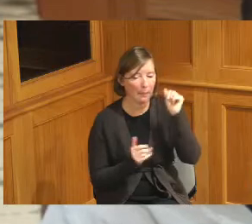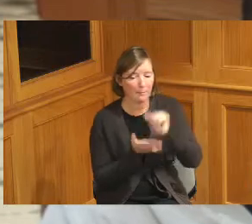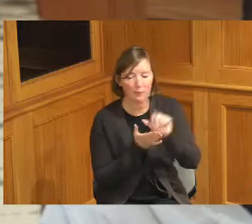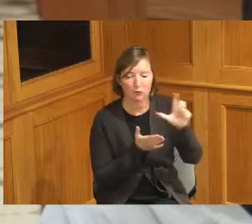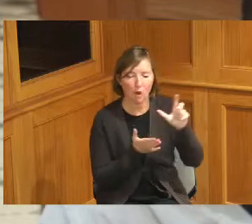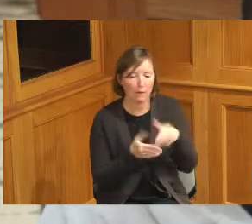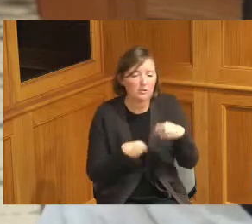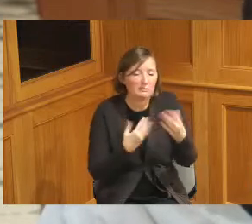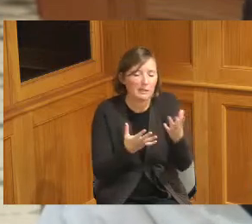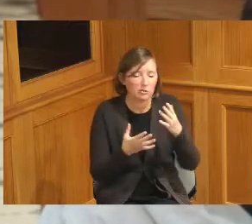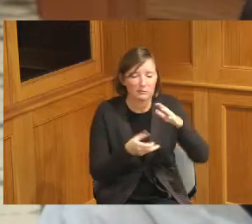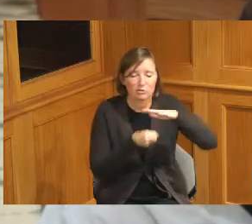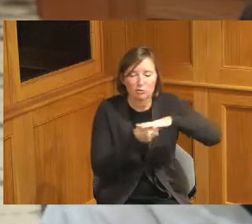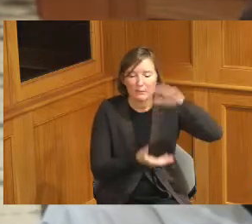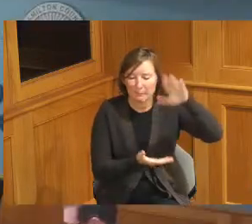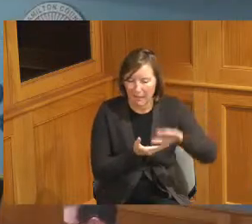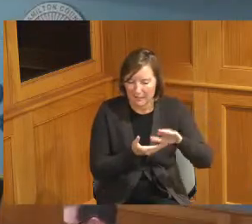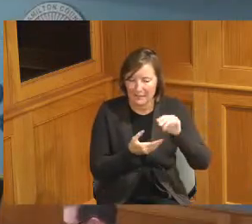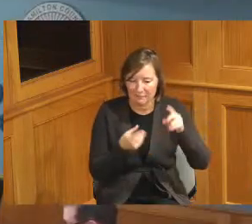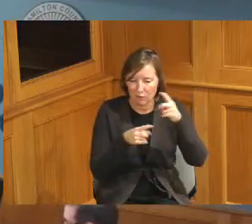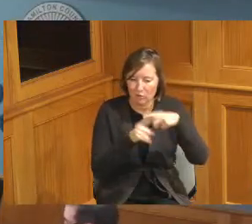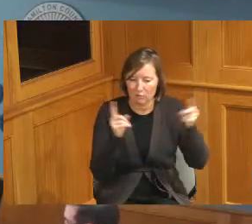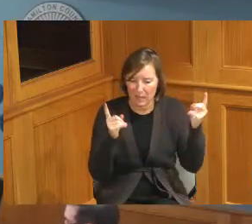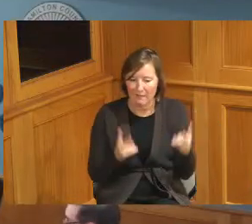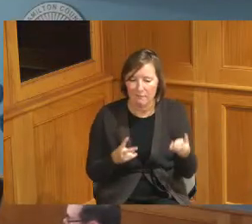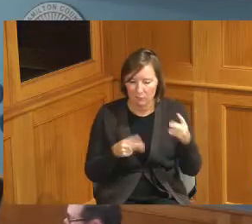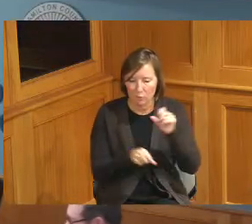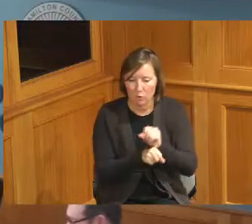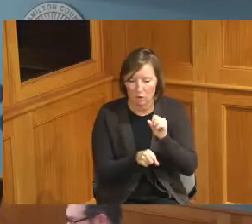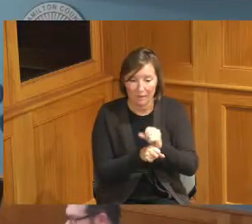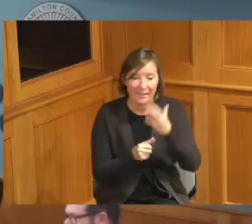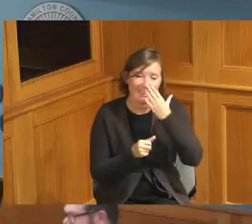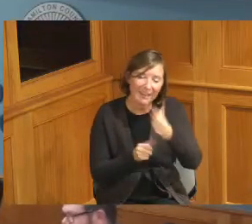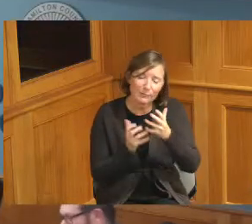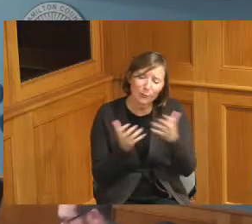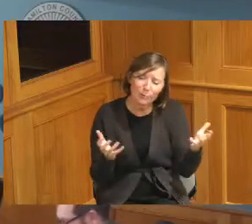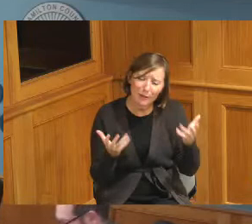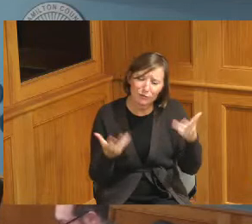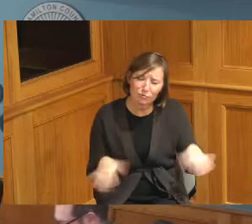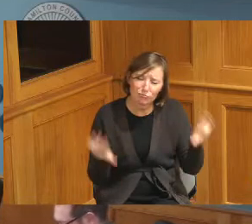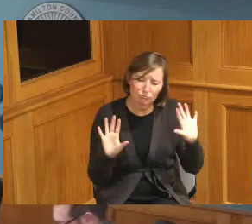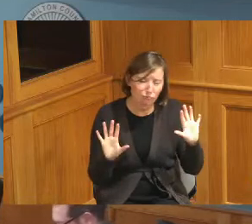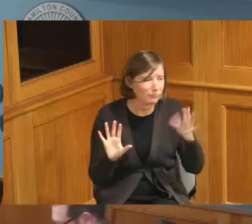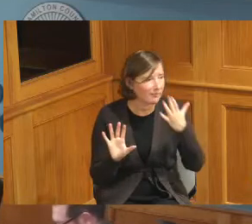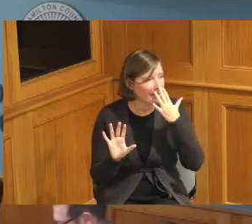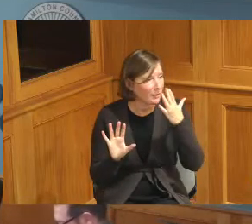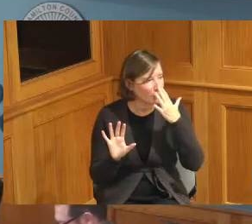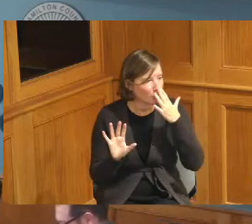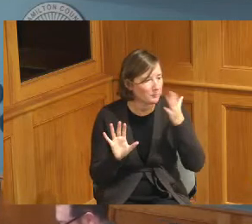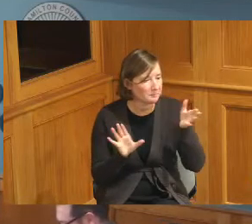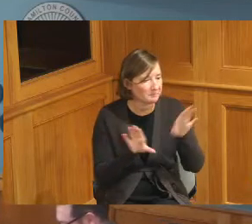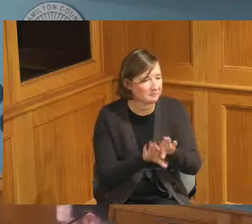that. All right. Thank you. Thank you all very much. Thank you.